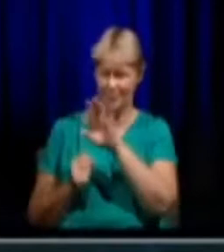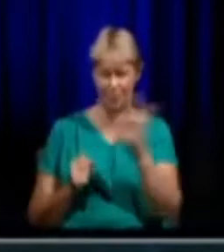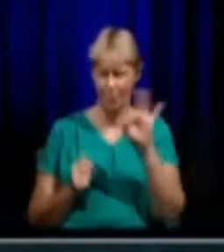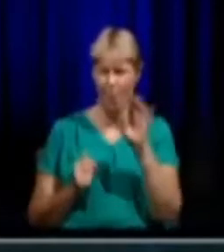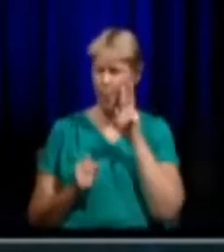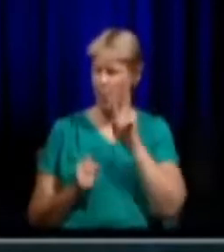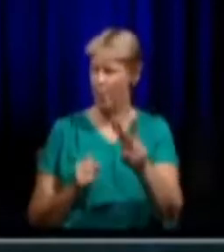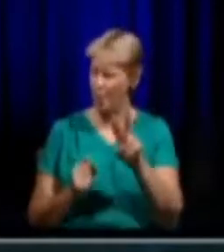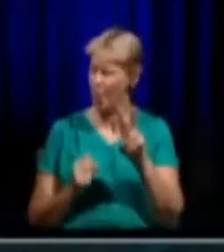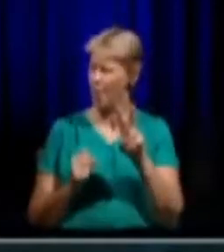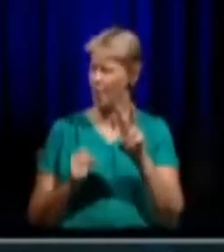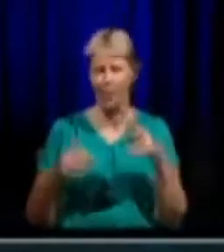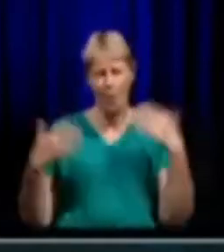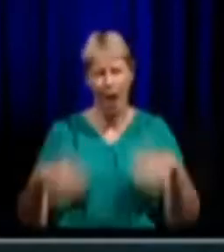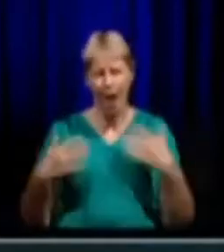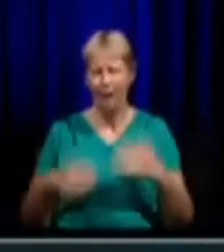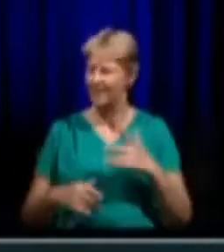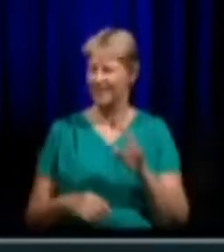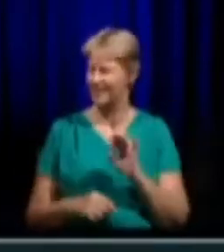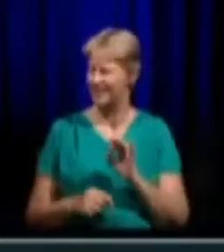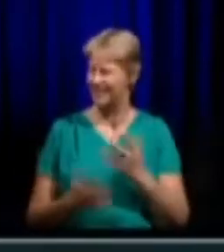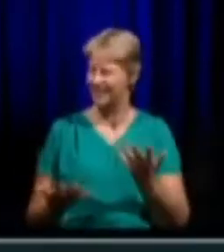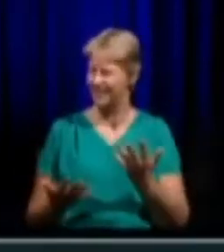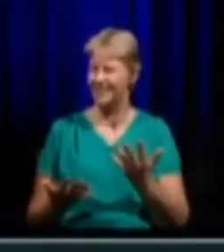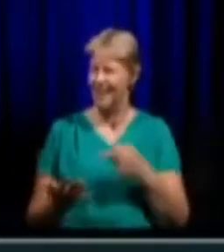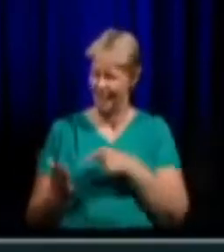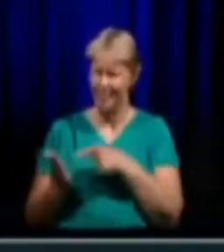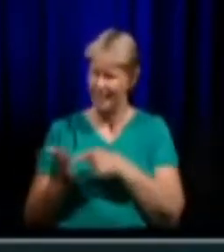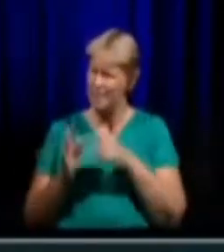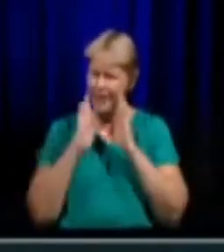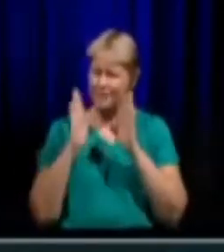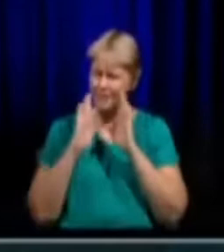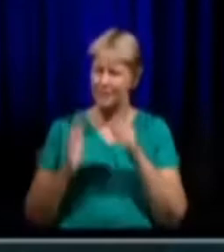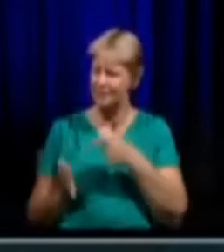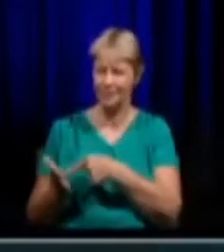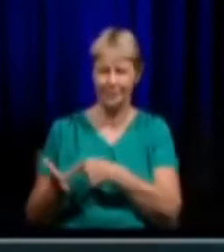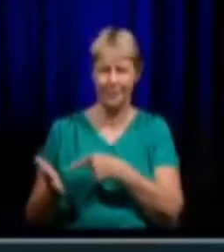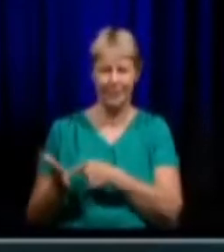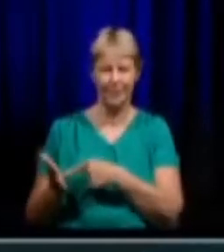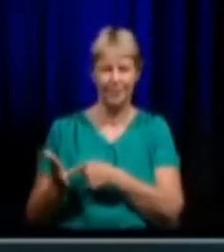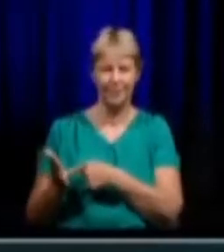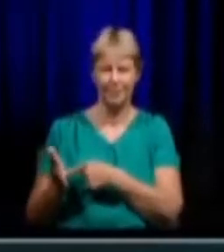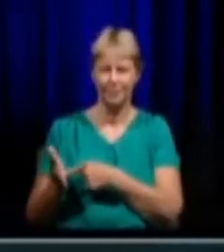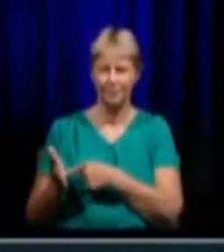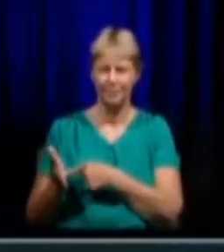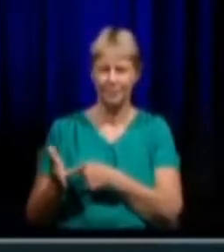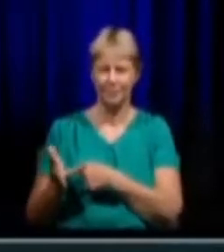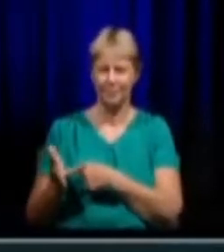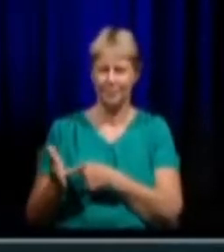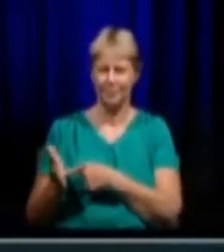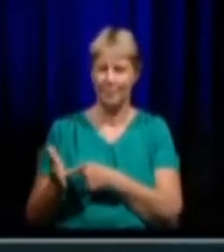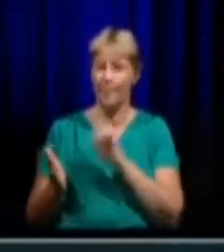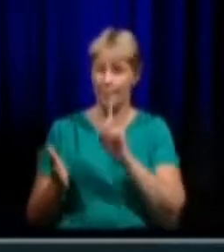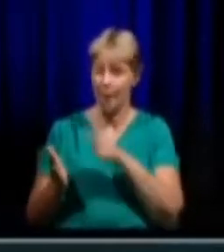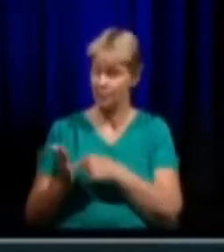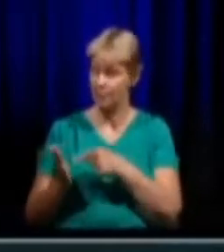so amazing that that's in this little thing. Right. But when does it really come into